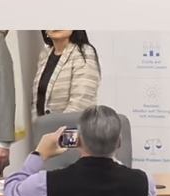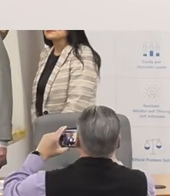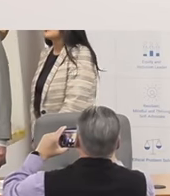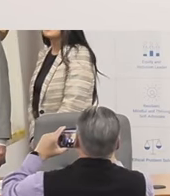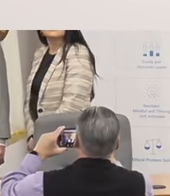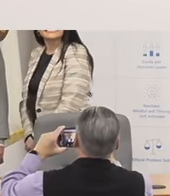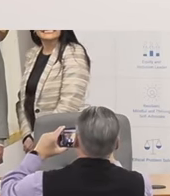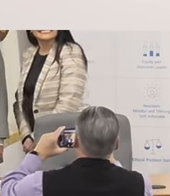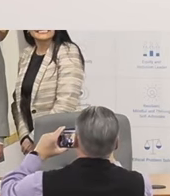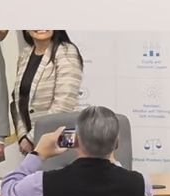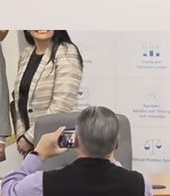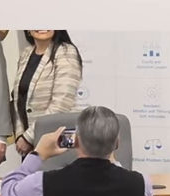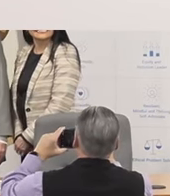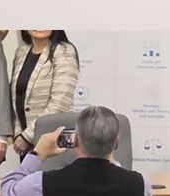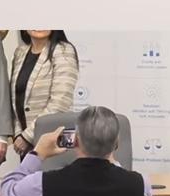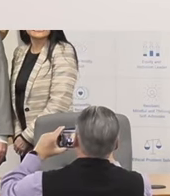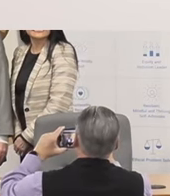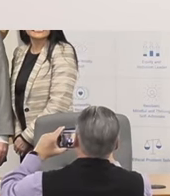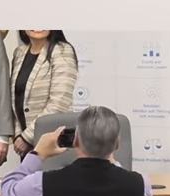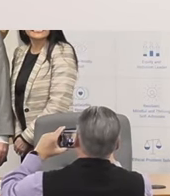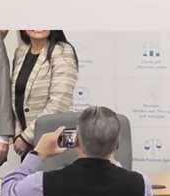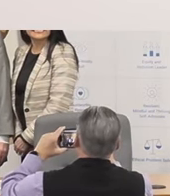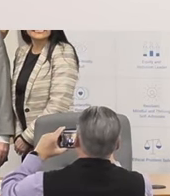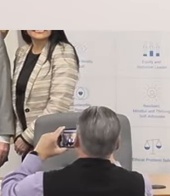Thank you.